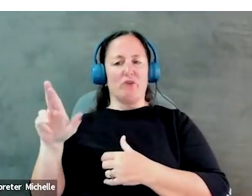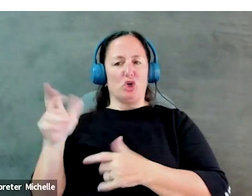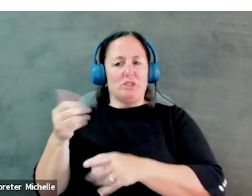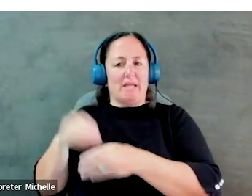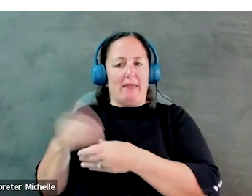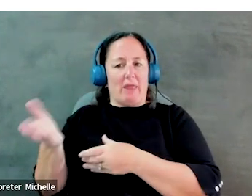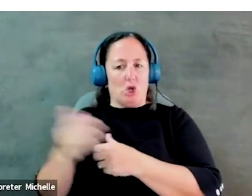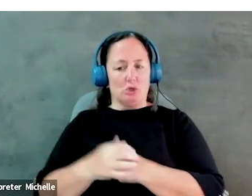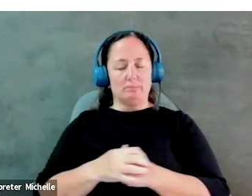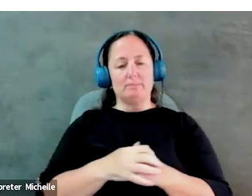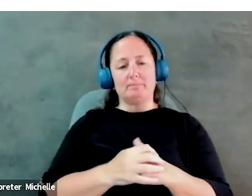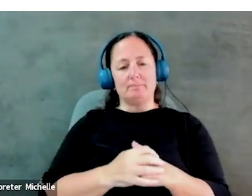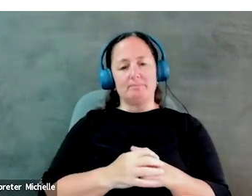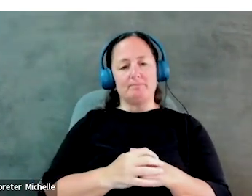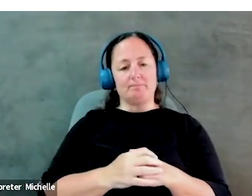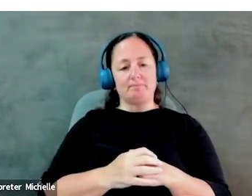sulfur.